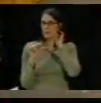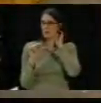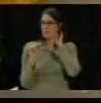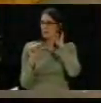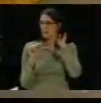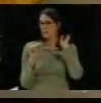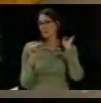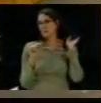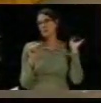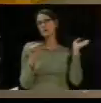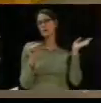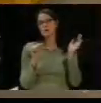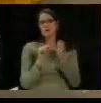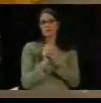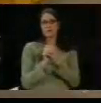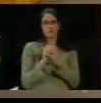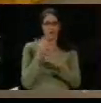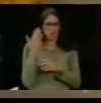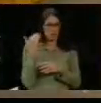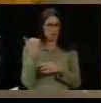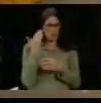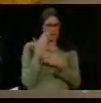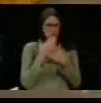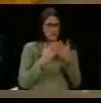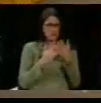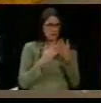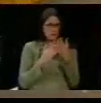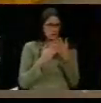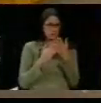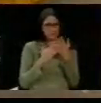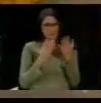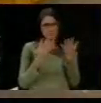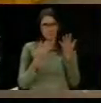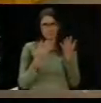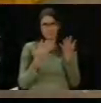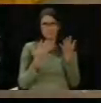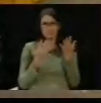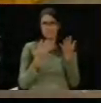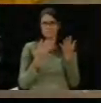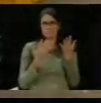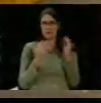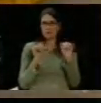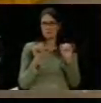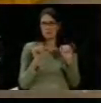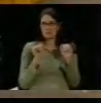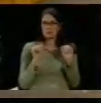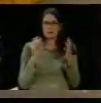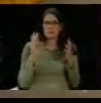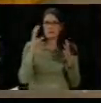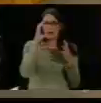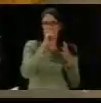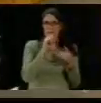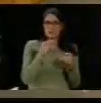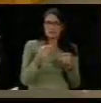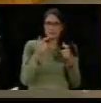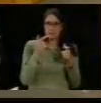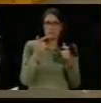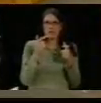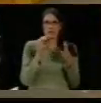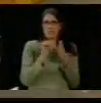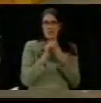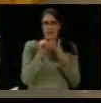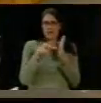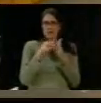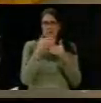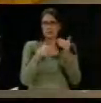So early on, there was some kind of implication that I guess the speed at which this is